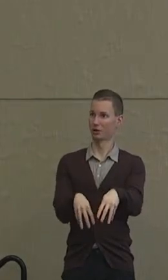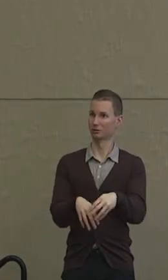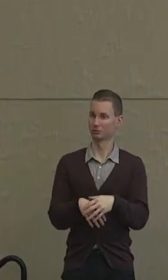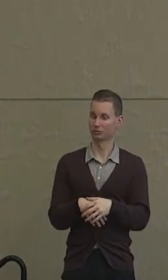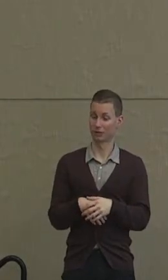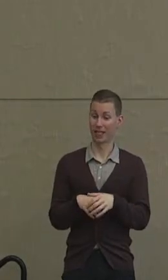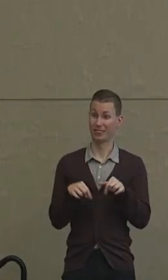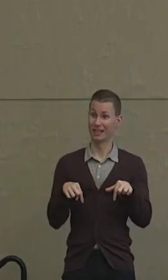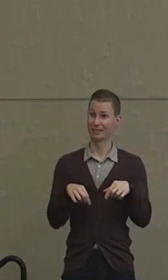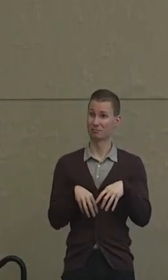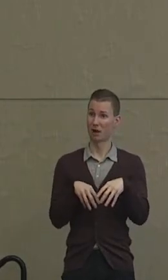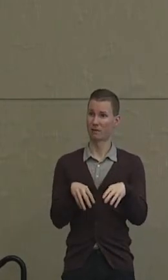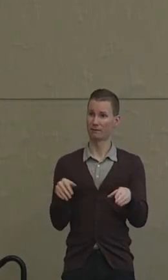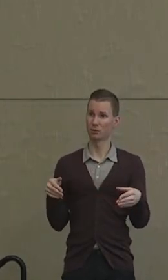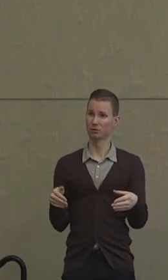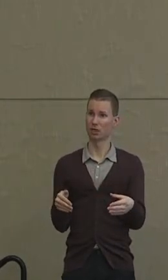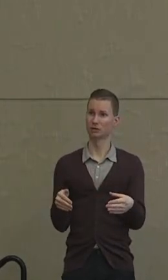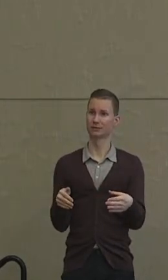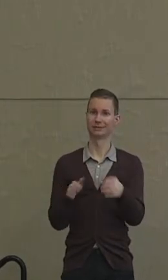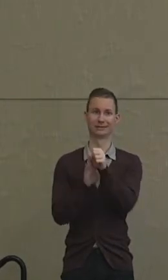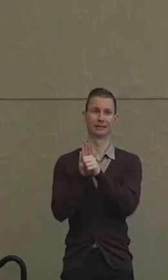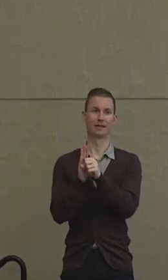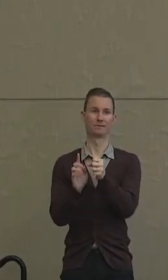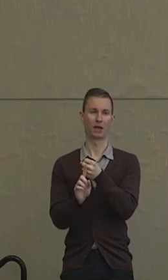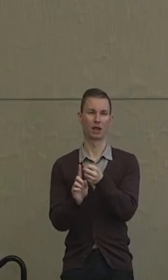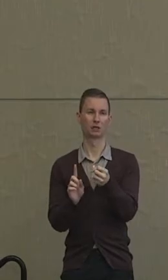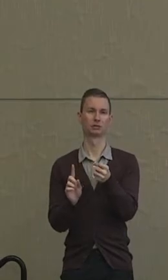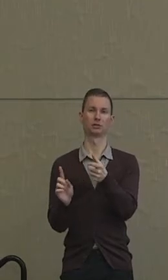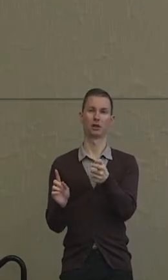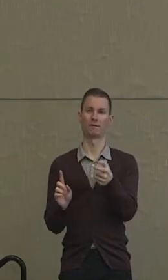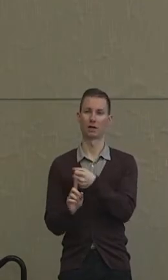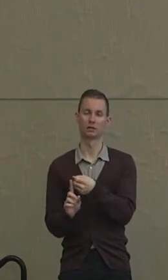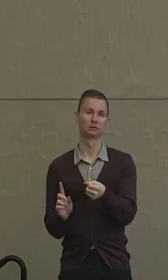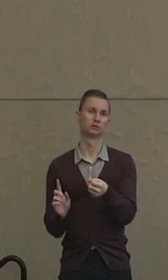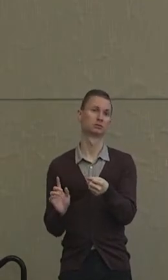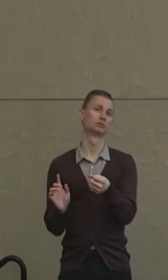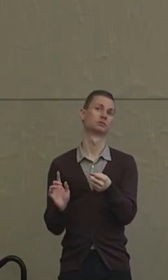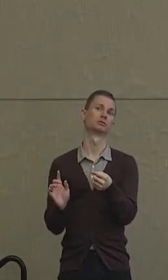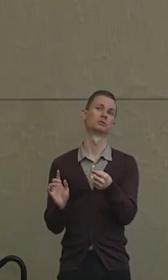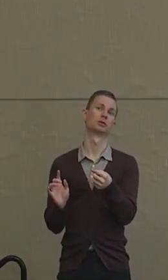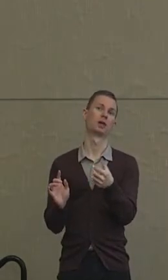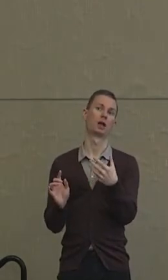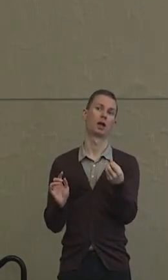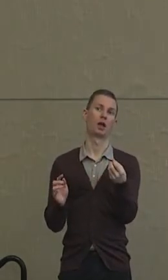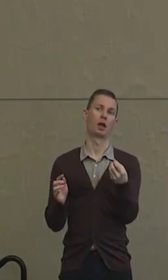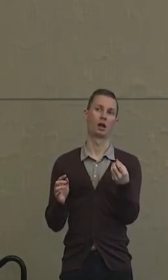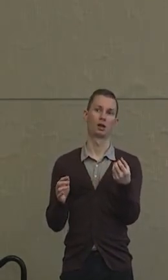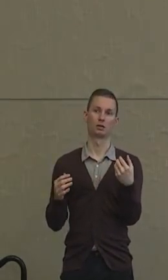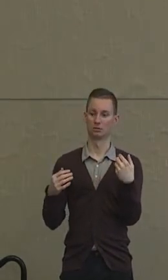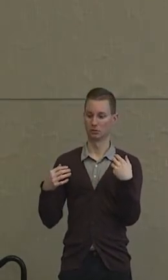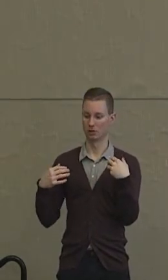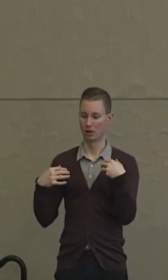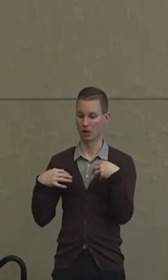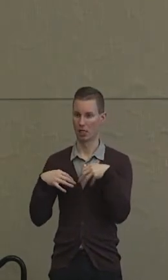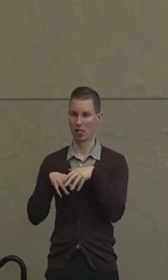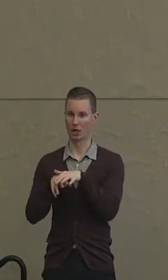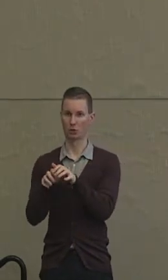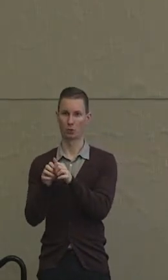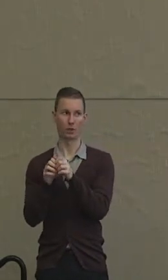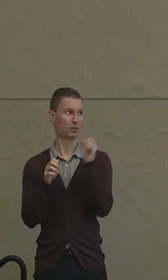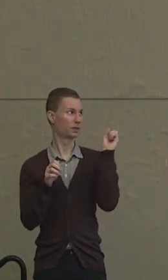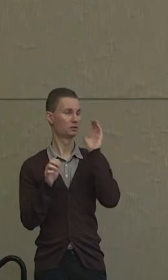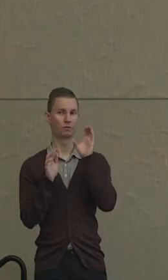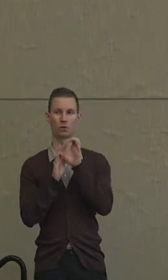march that was about state violence and gun violence and aligning it with a photograph that was really